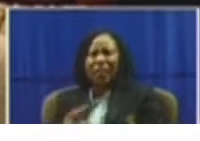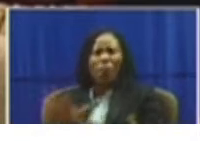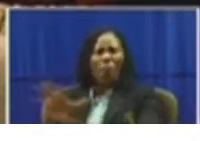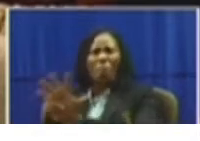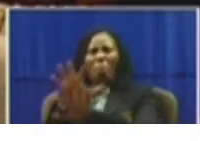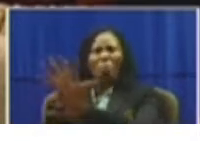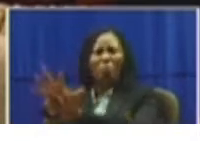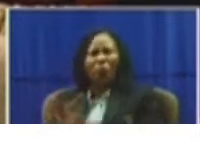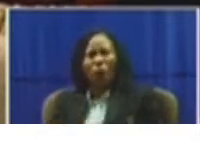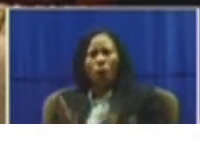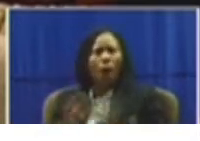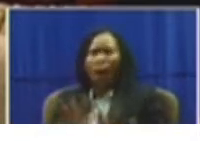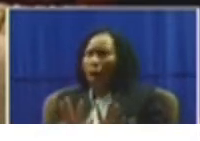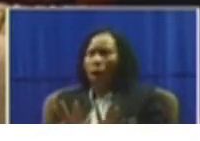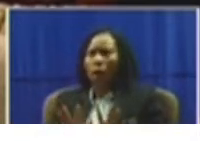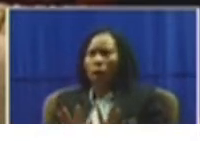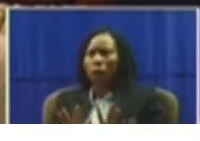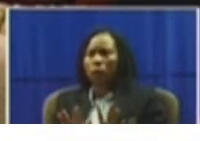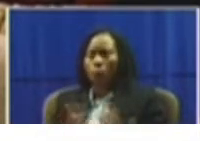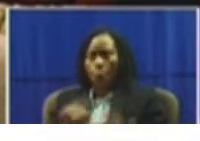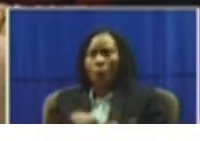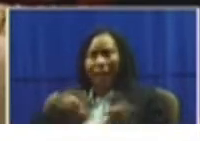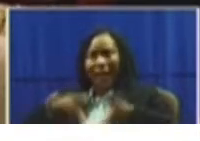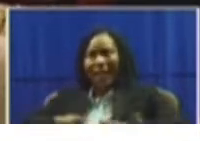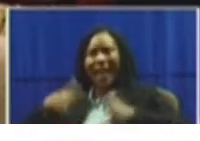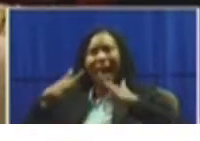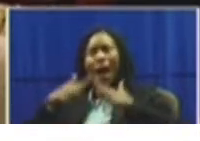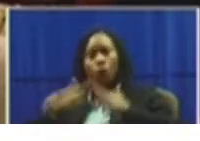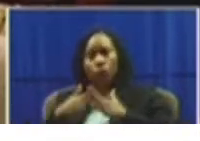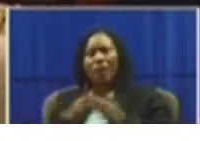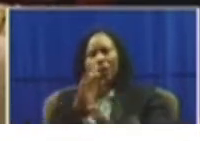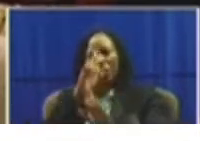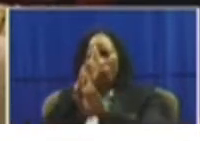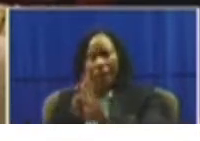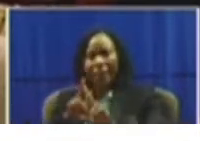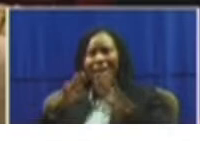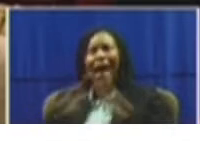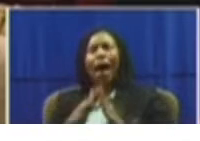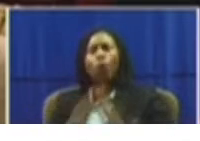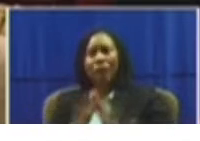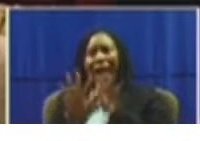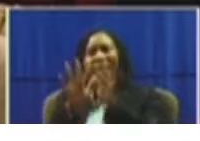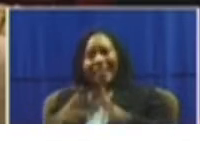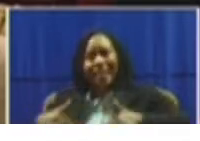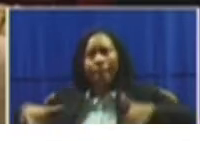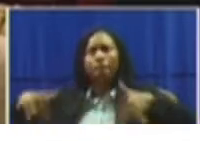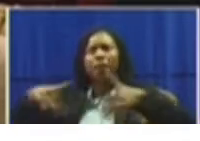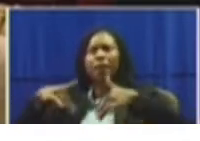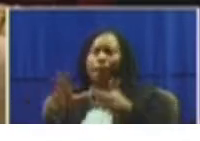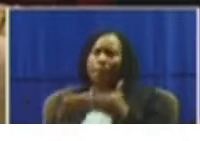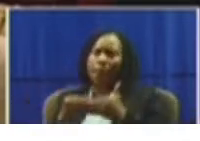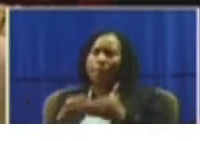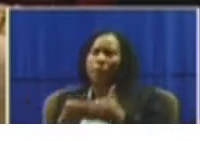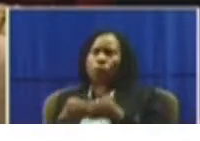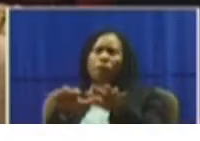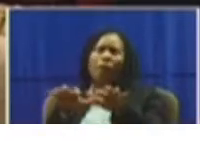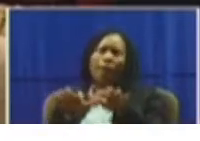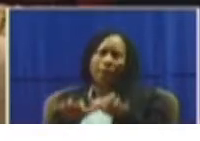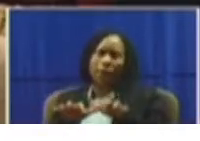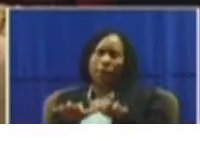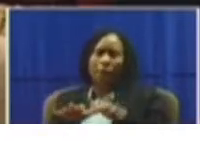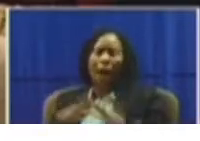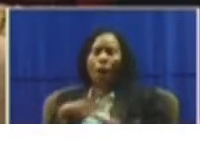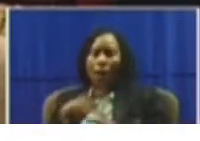chamber. We are in an assembly of members of parliament. I want to make a plea to all of